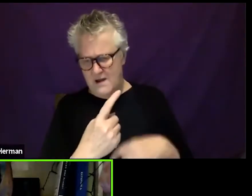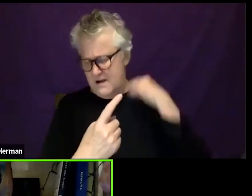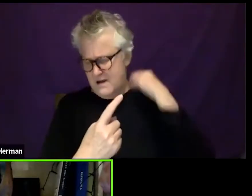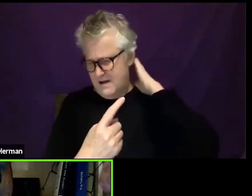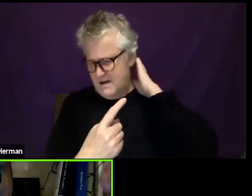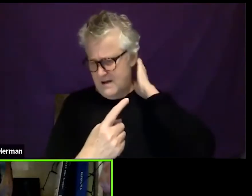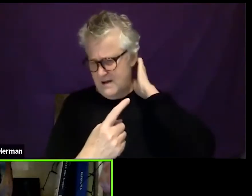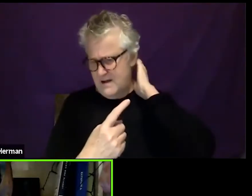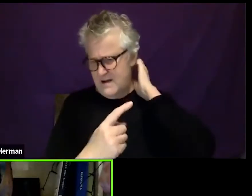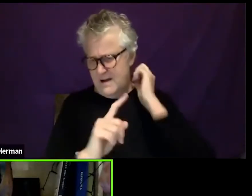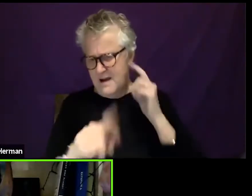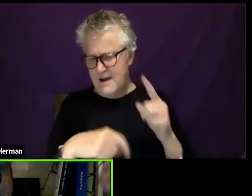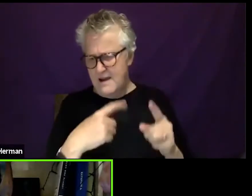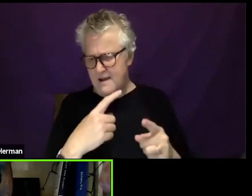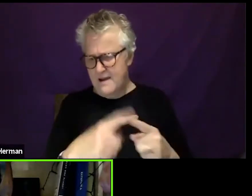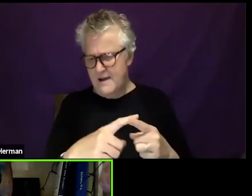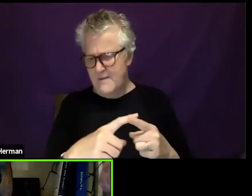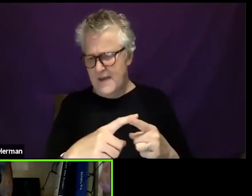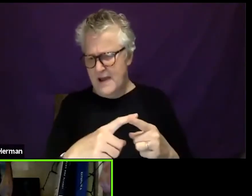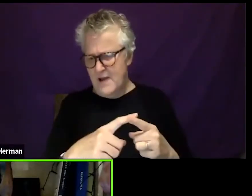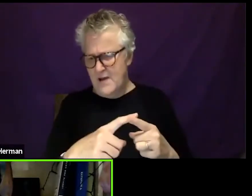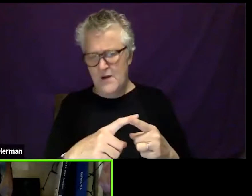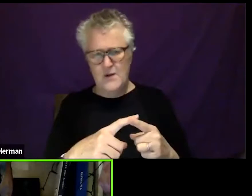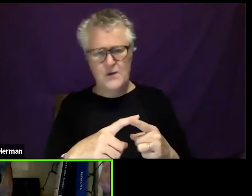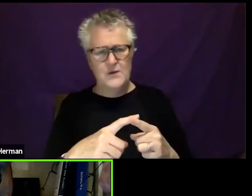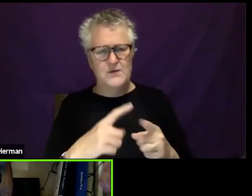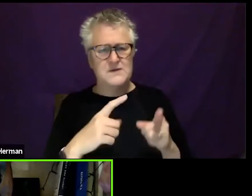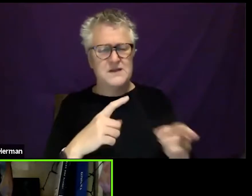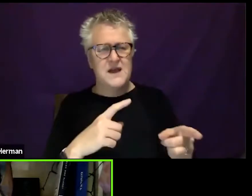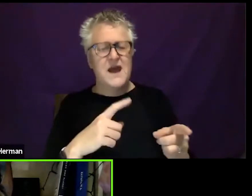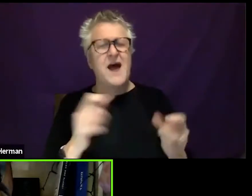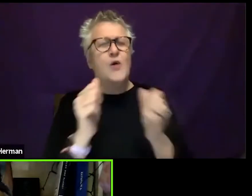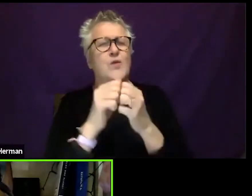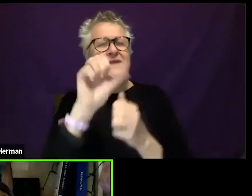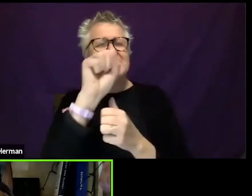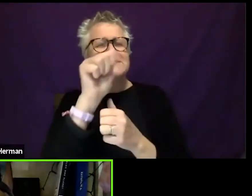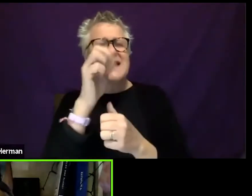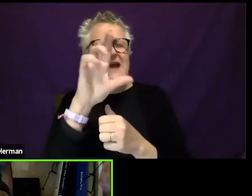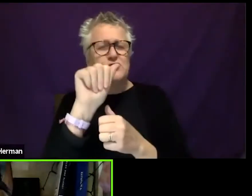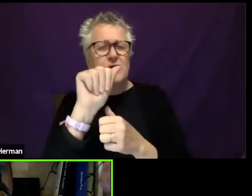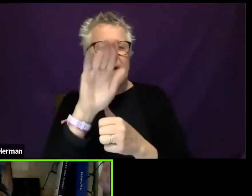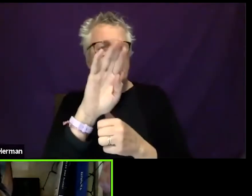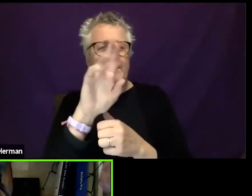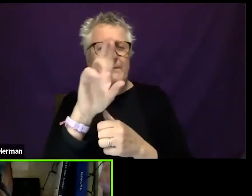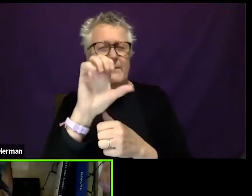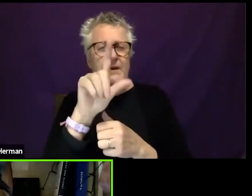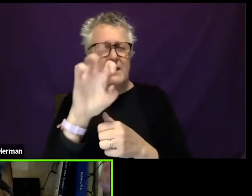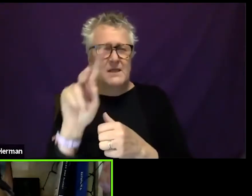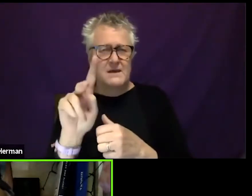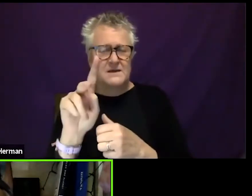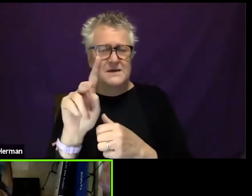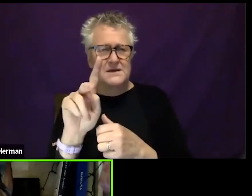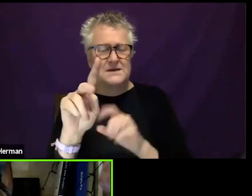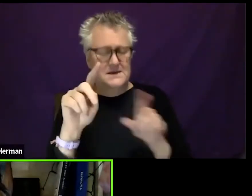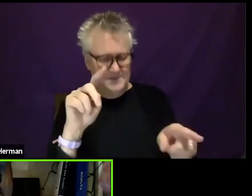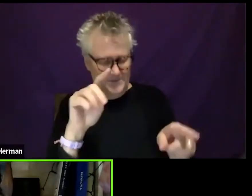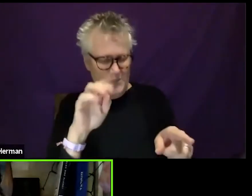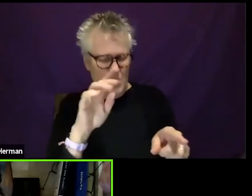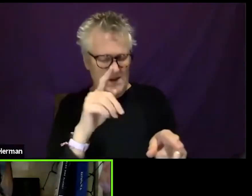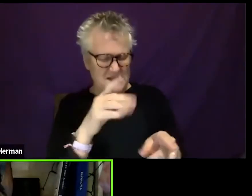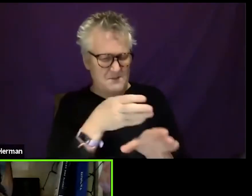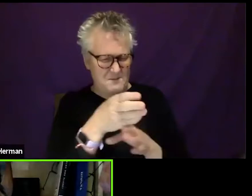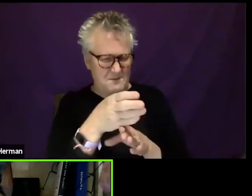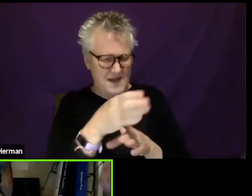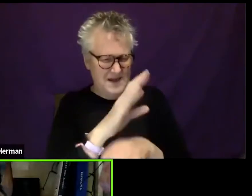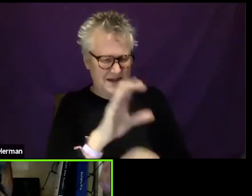Bullock film. And the premise of the film was that the evil monsters kill